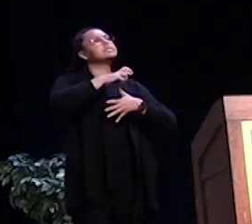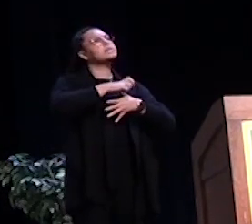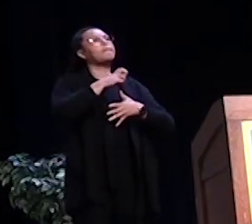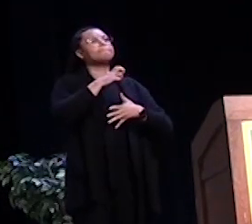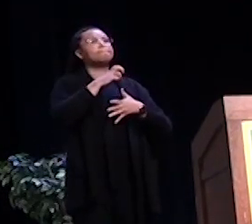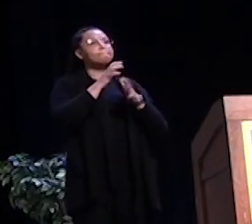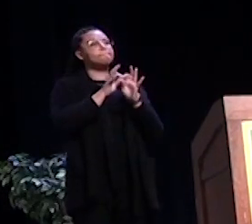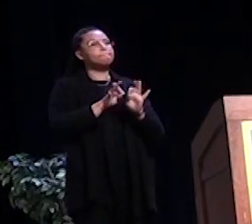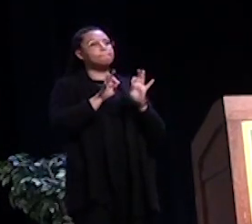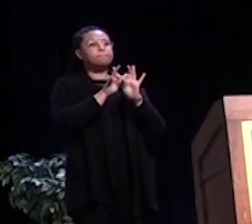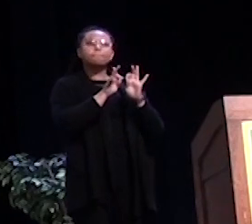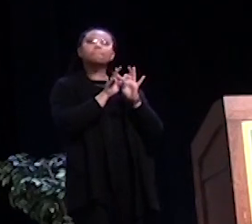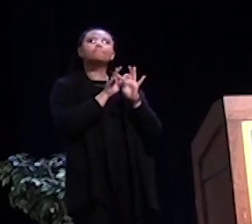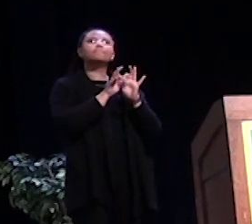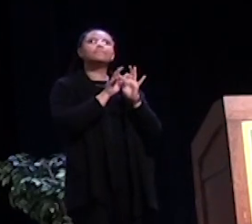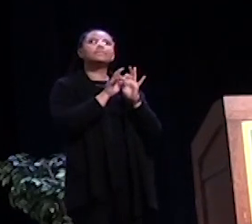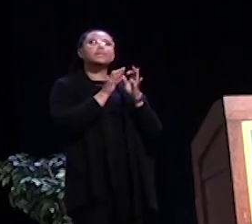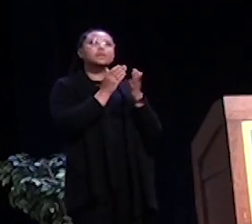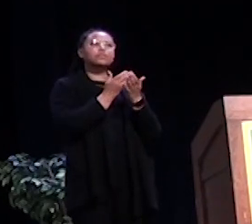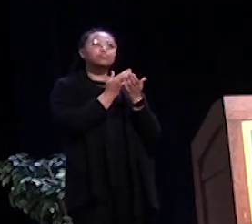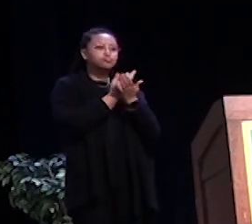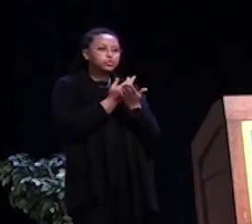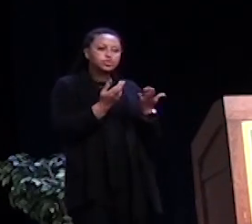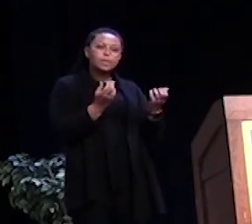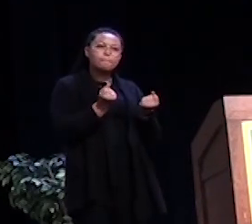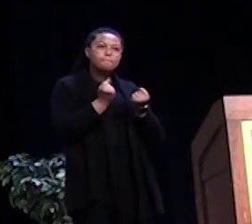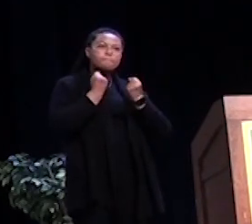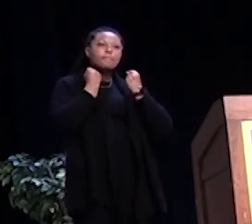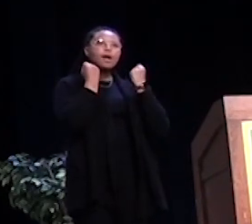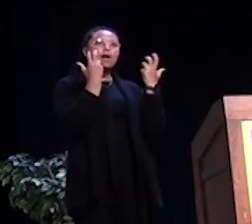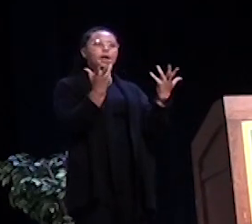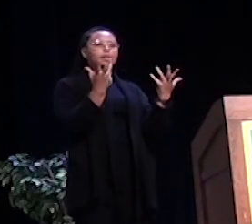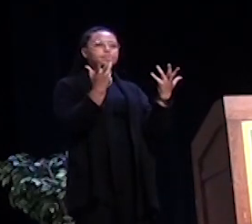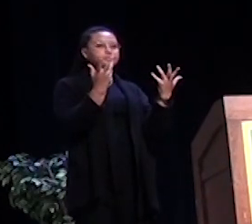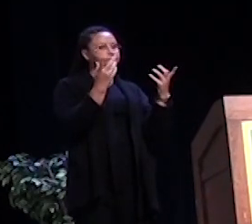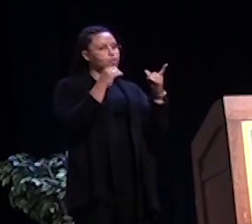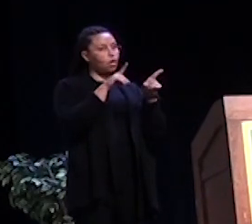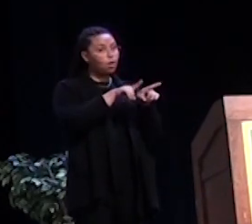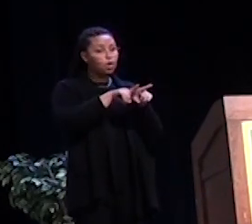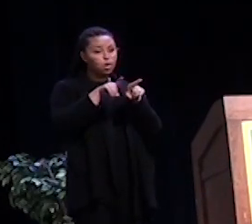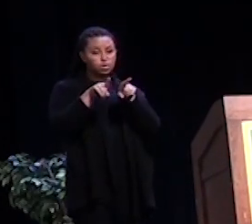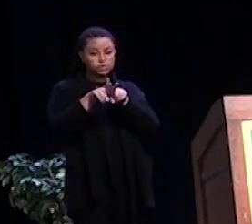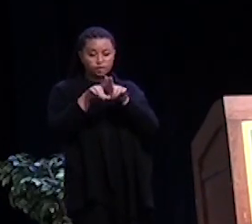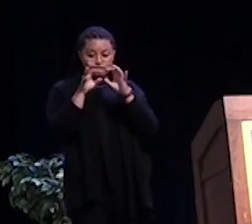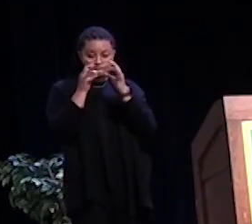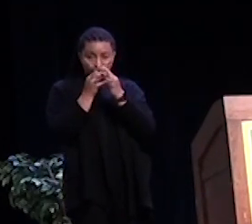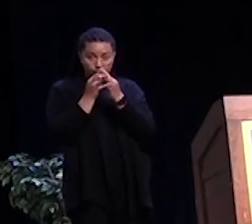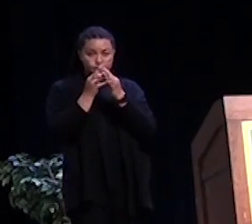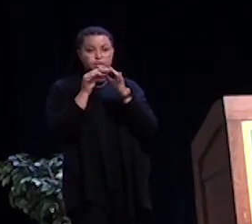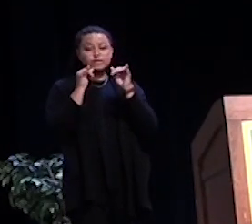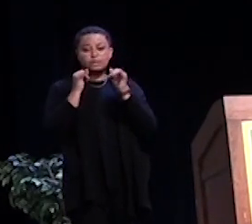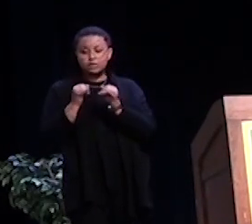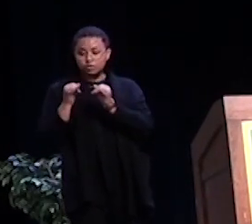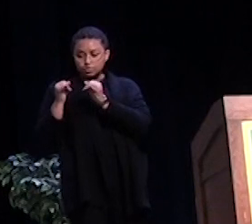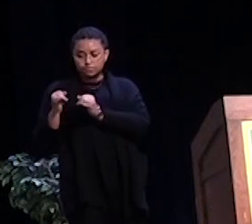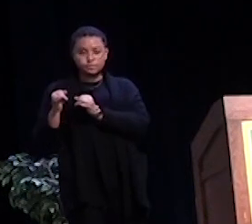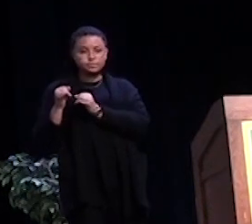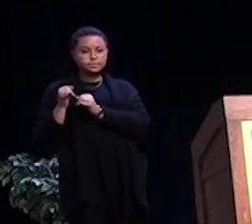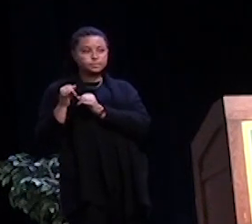community, we're talking about a lot of resources here. However, there's a lot of families, individuals that have